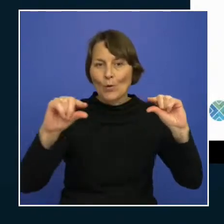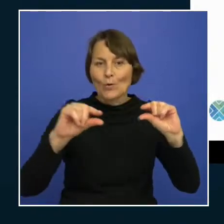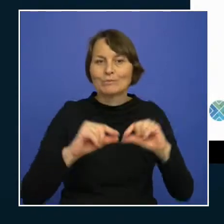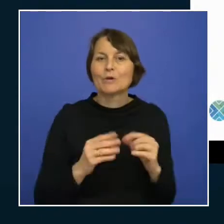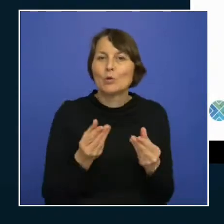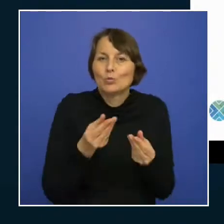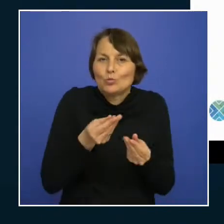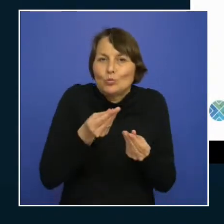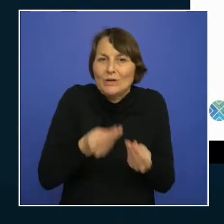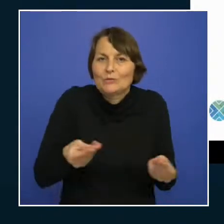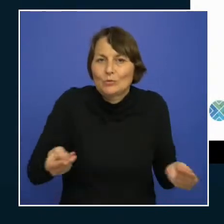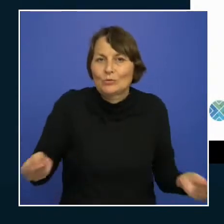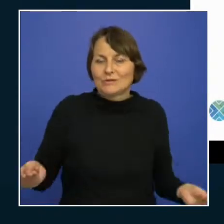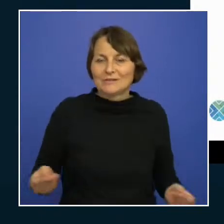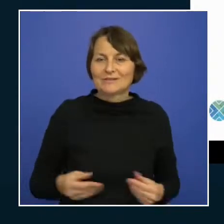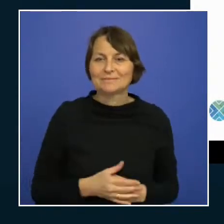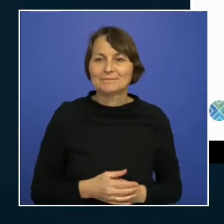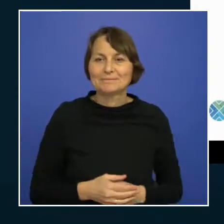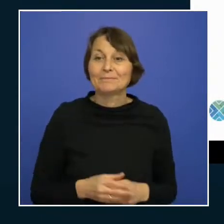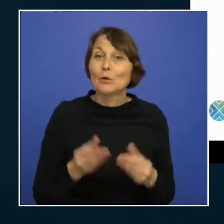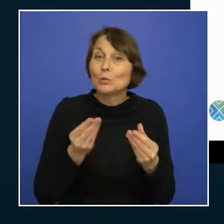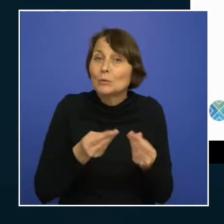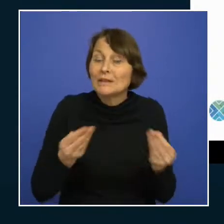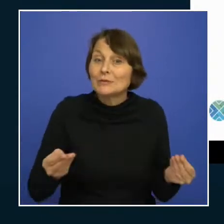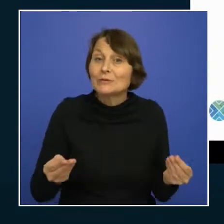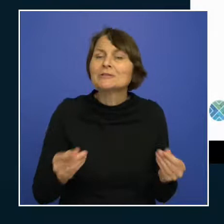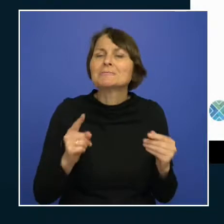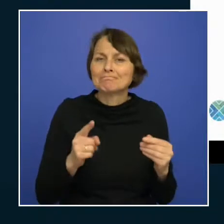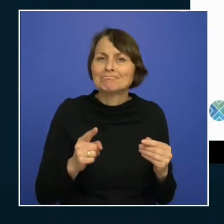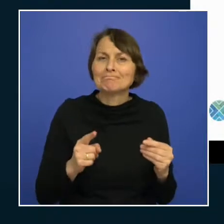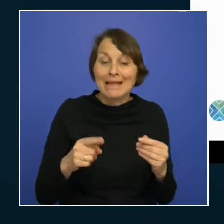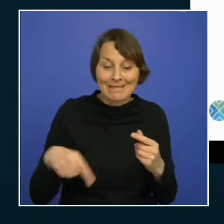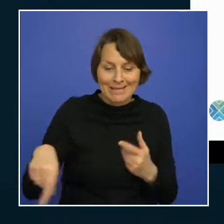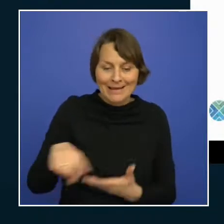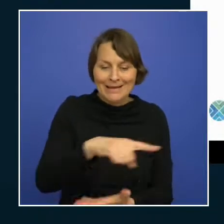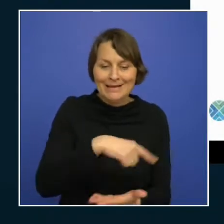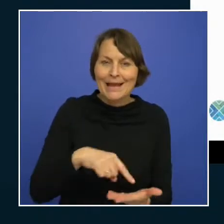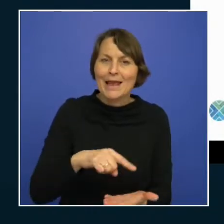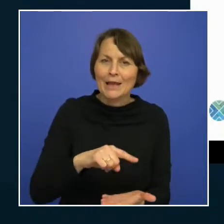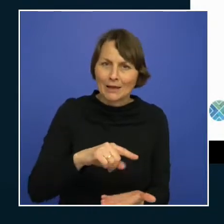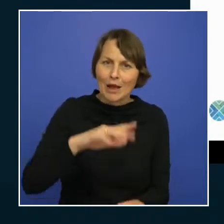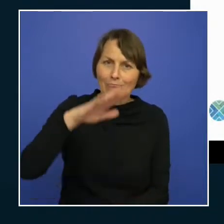with these resources, the cake really comes together. So